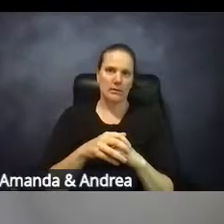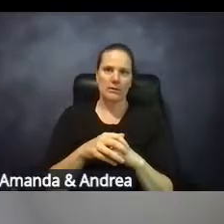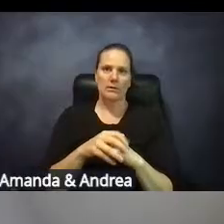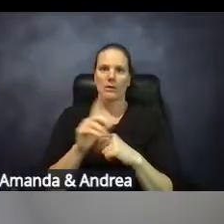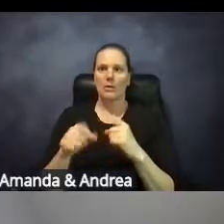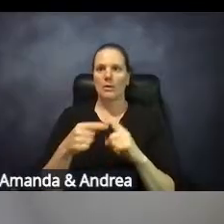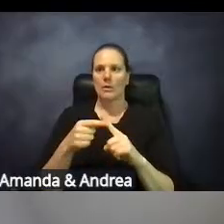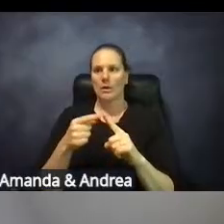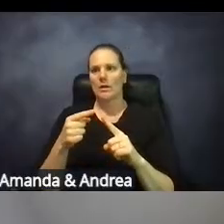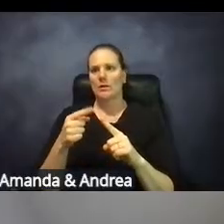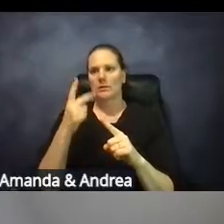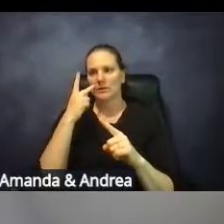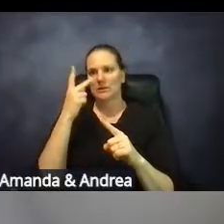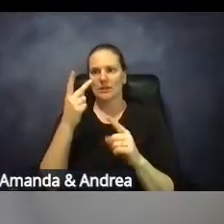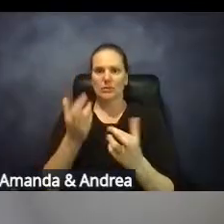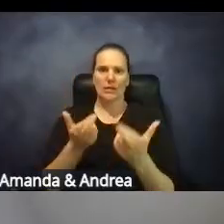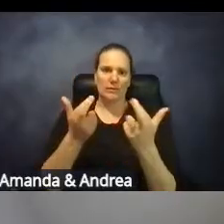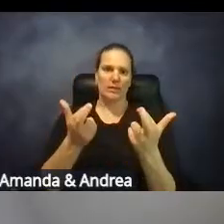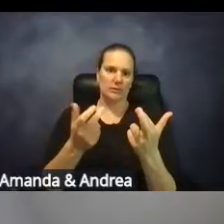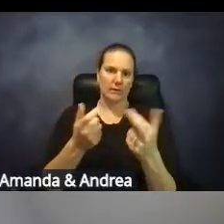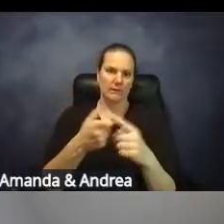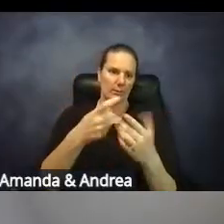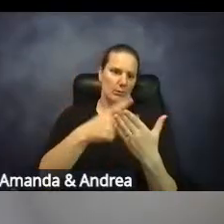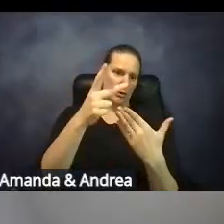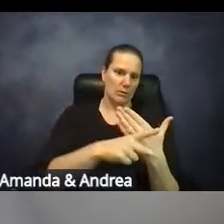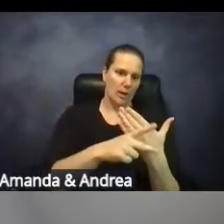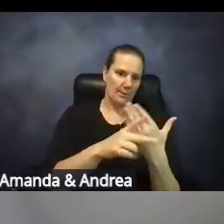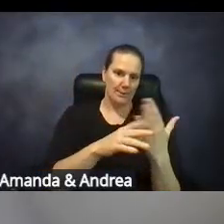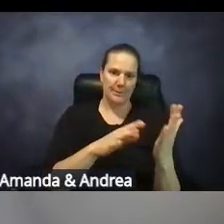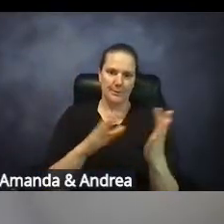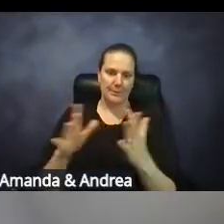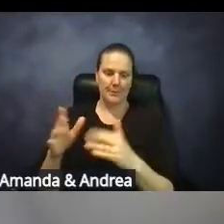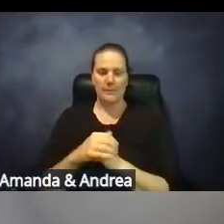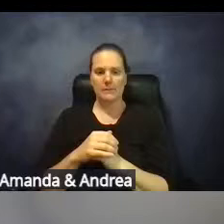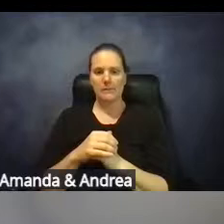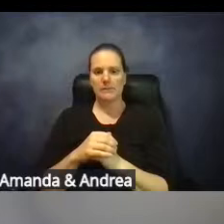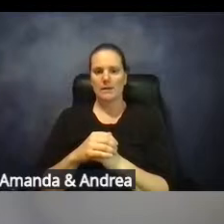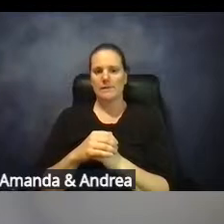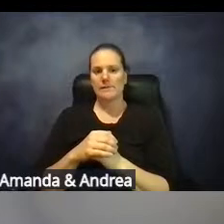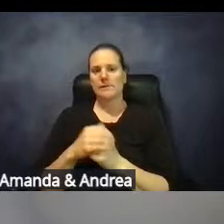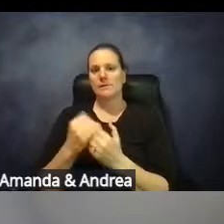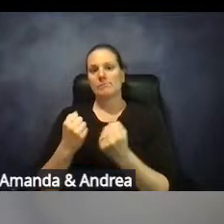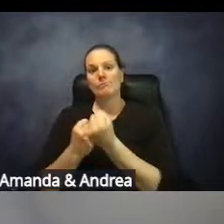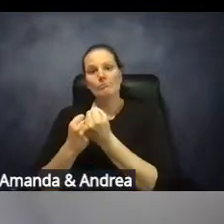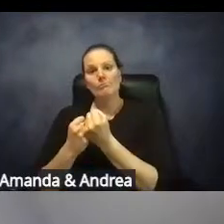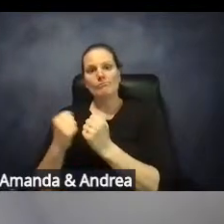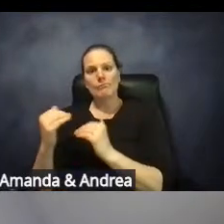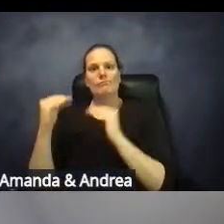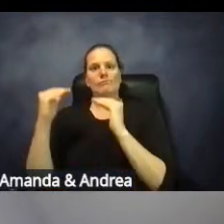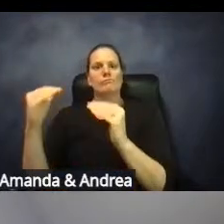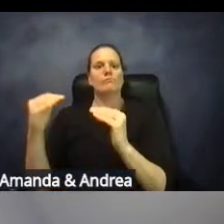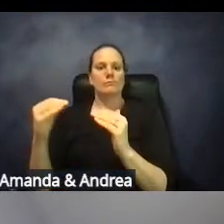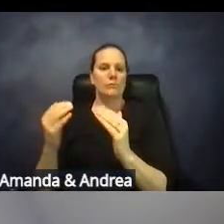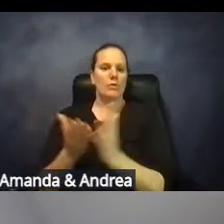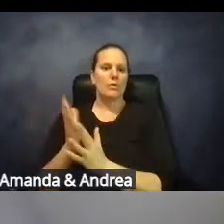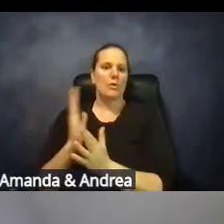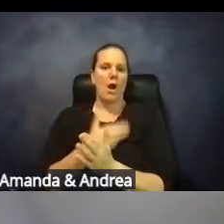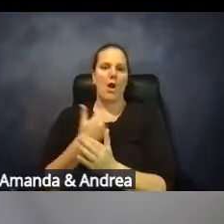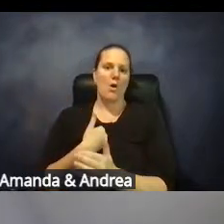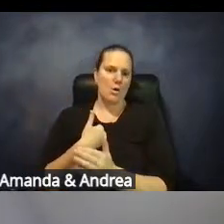the recommendations come from the program and making sure that we're able to kind of elevate that and represent those through our own communities.